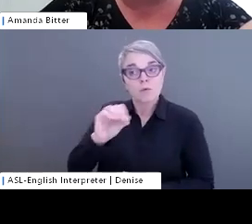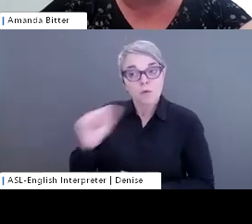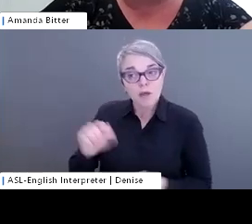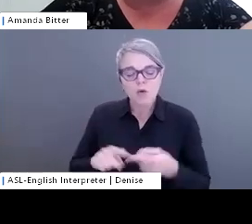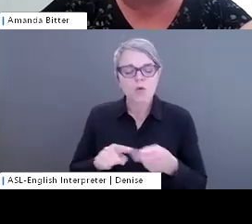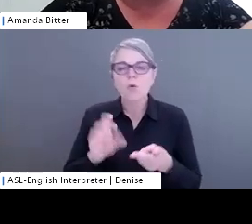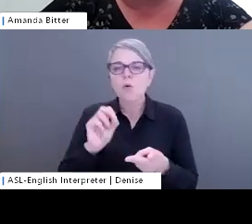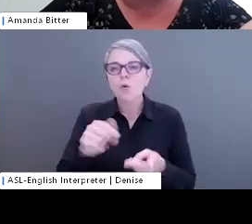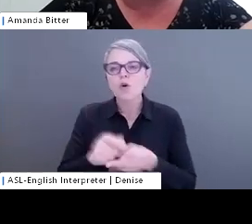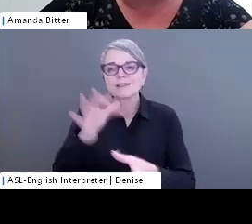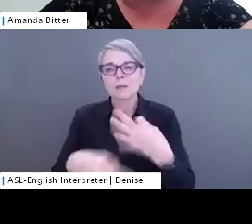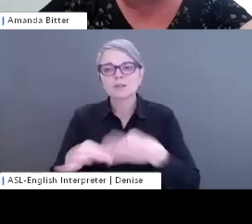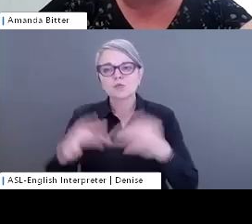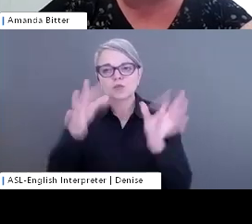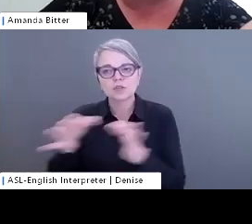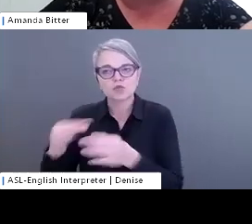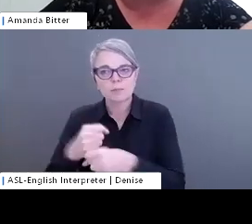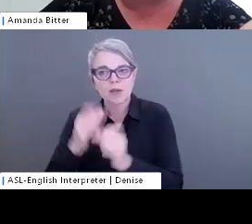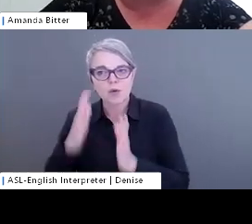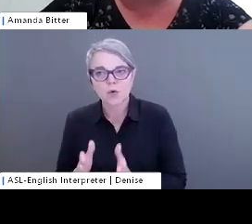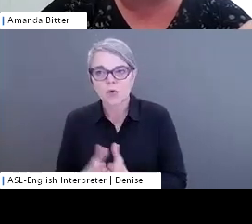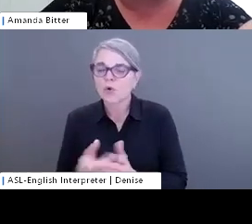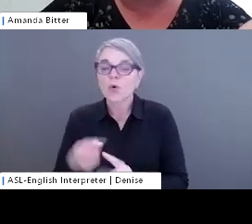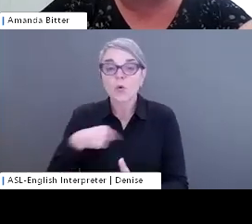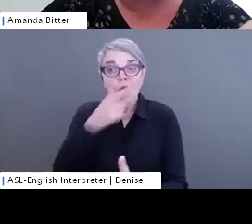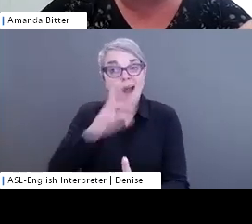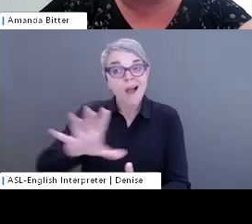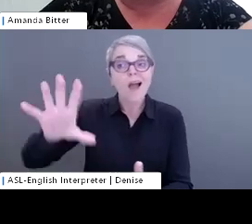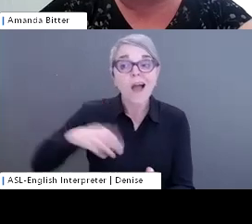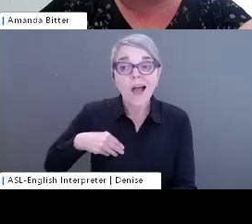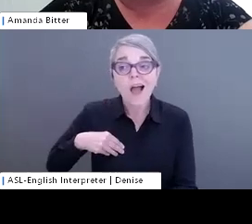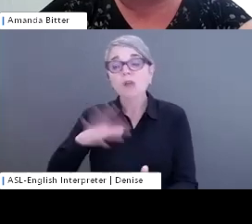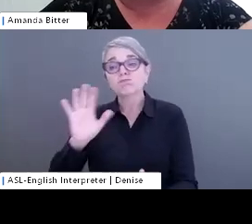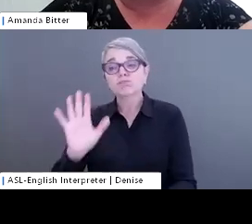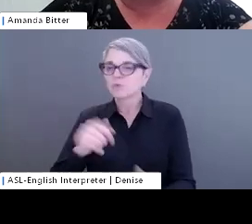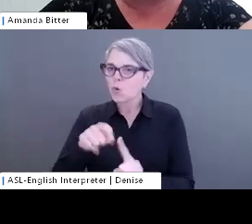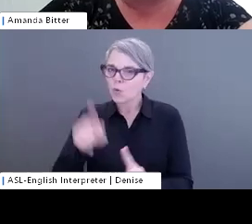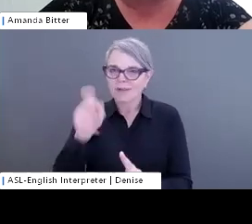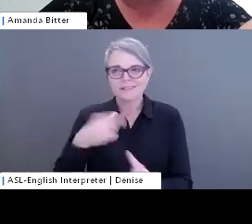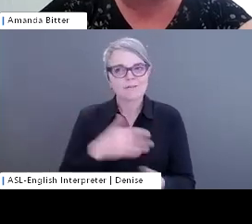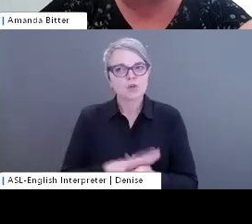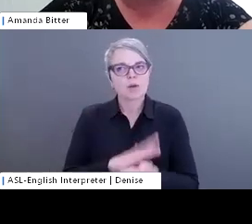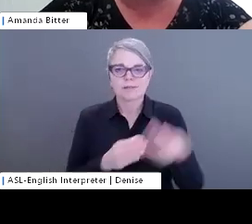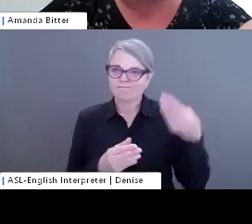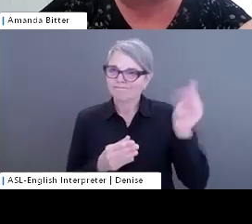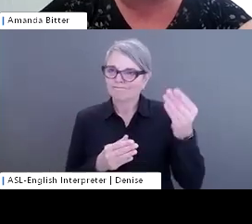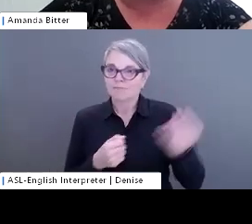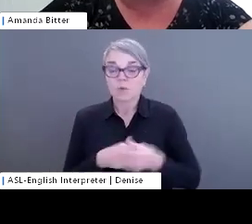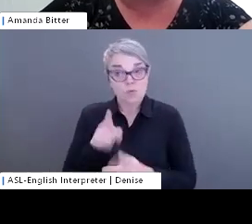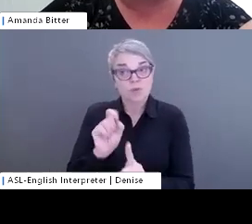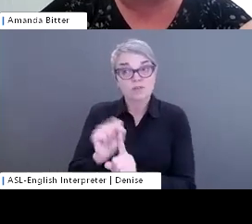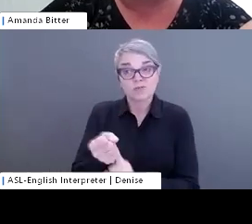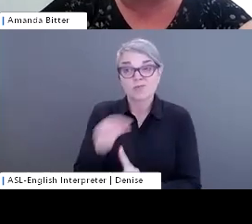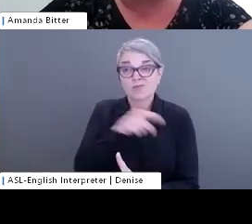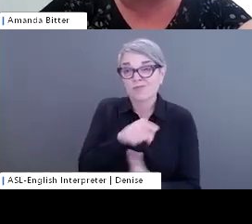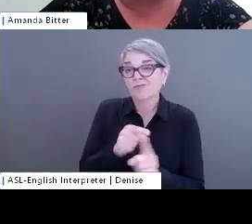also shouldn't be taking that at face value without the documentation to back it up. Because in the one case, she actually didn't have a formal power